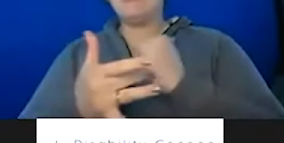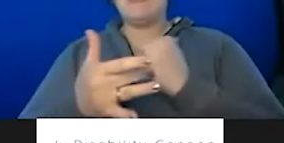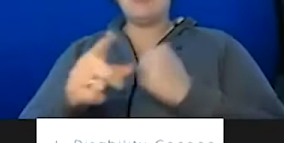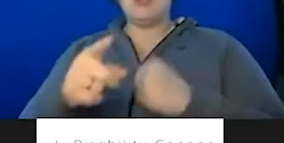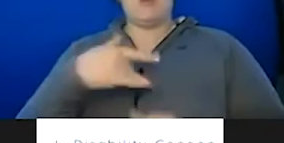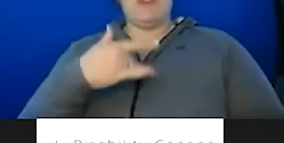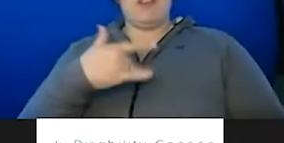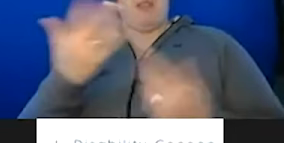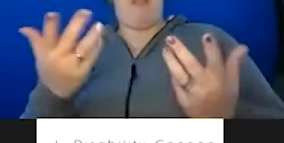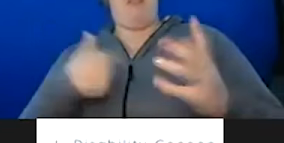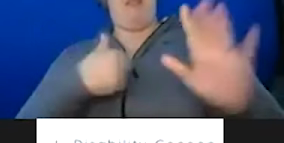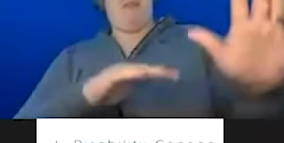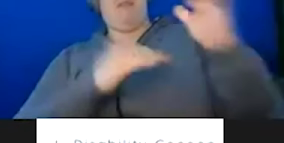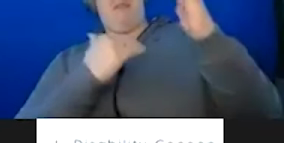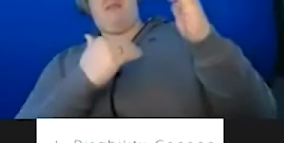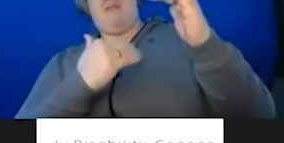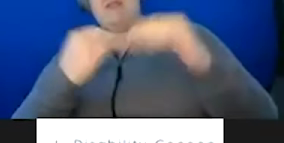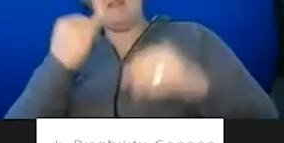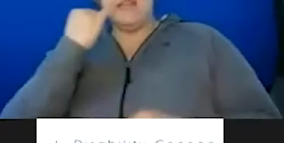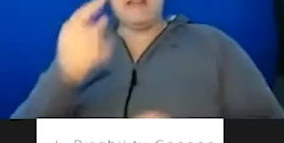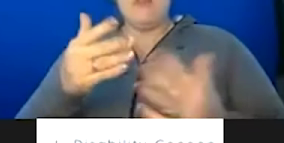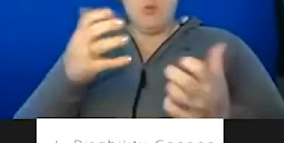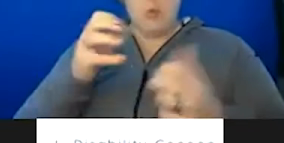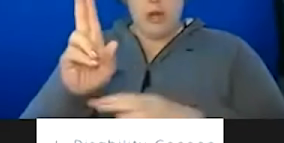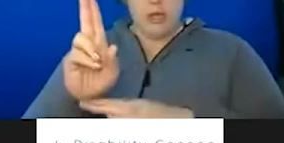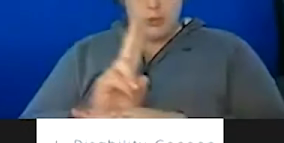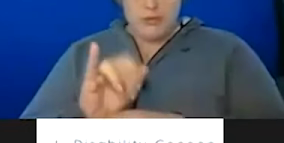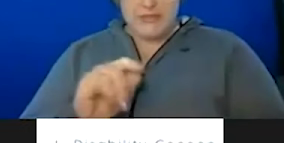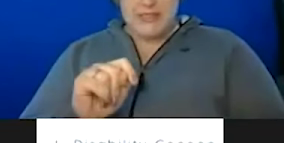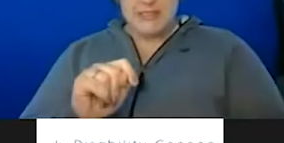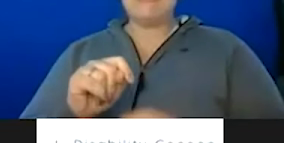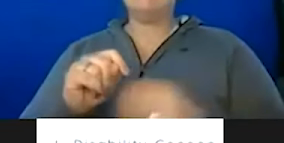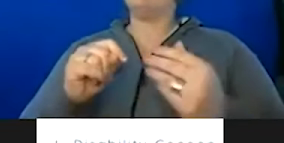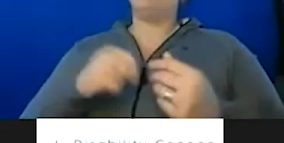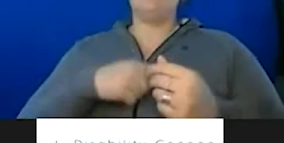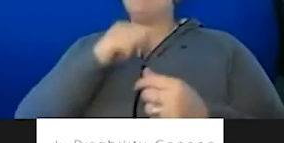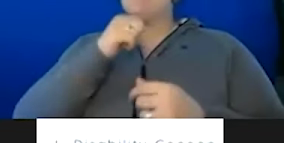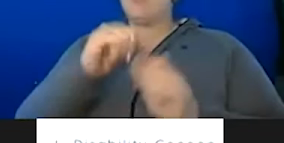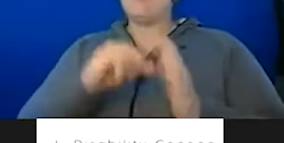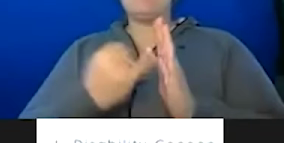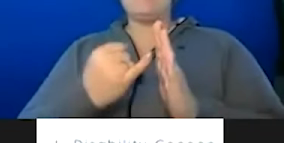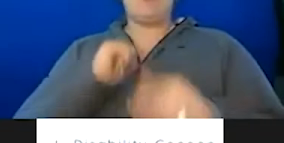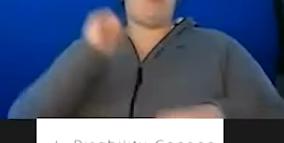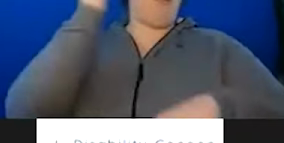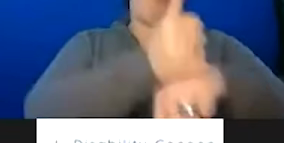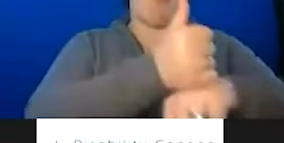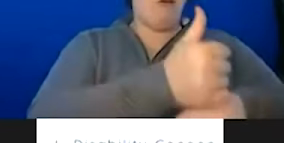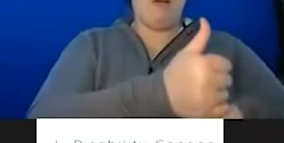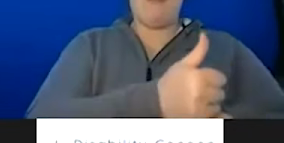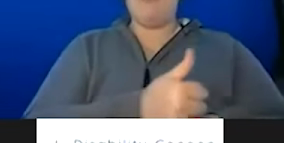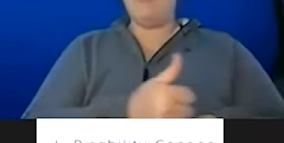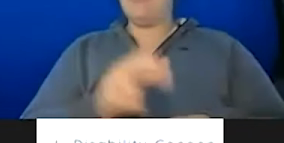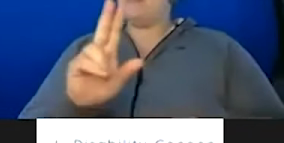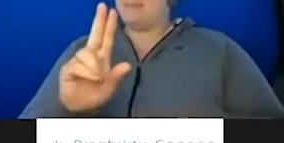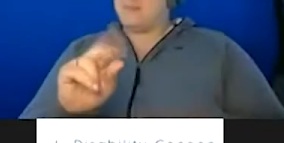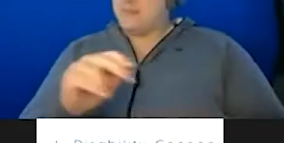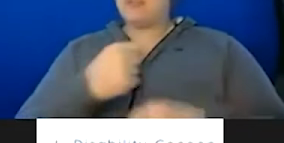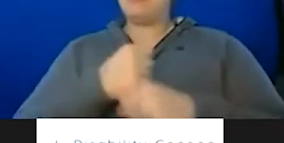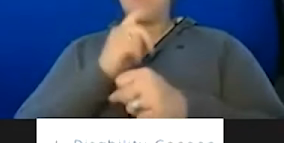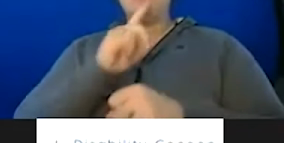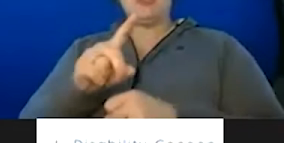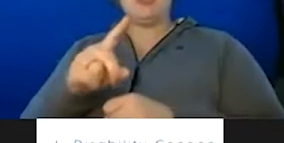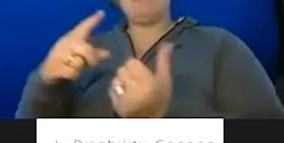restrictive, that you want to really have a conversation with the team about that and take that through your human rights committees for approval.